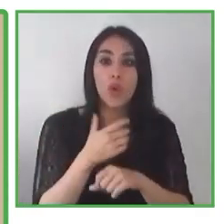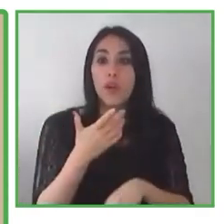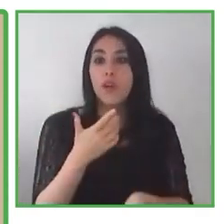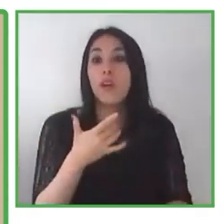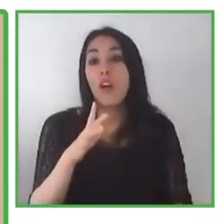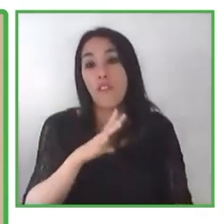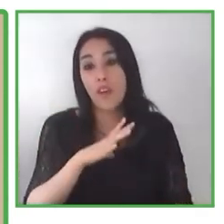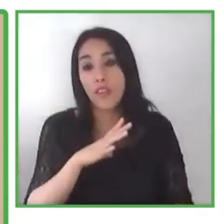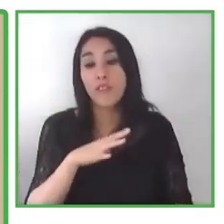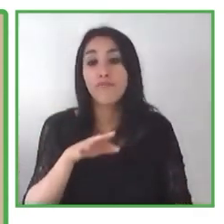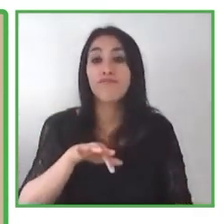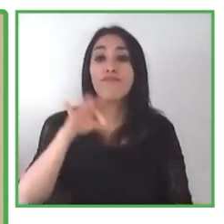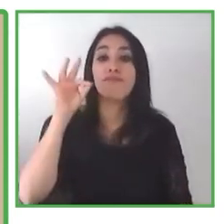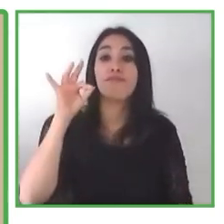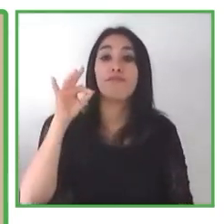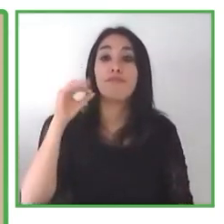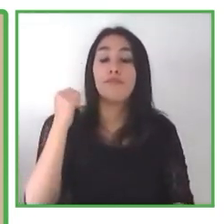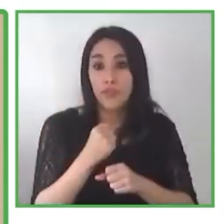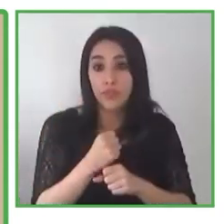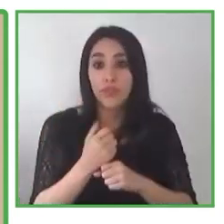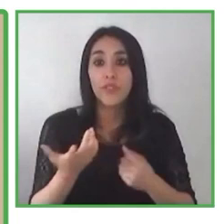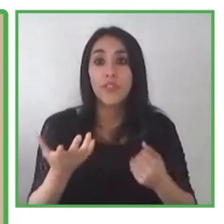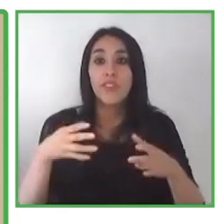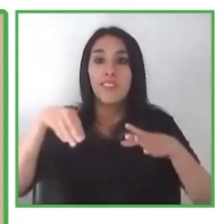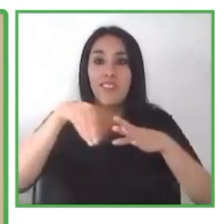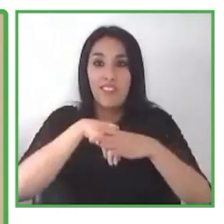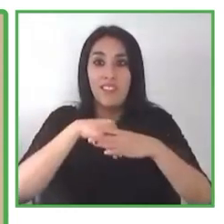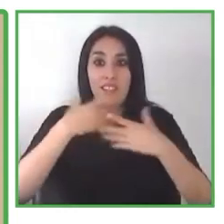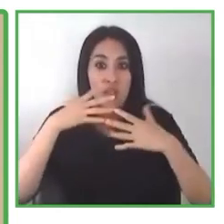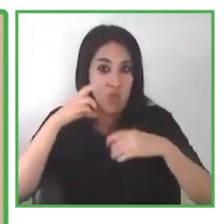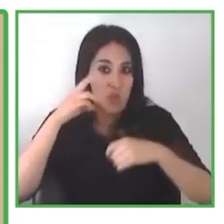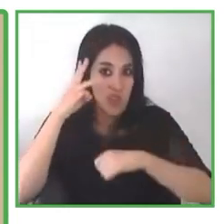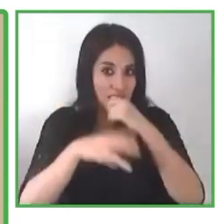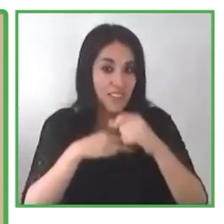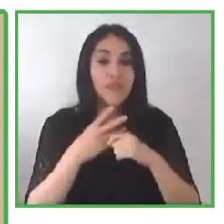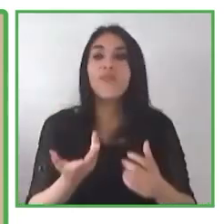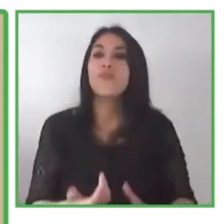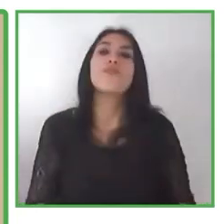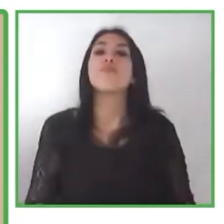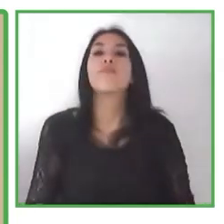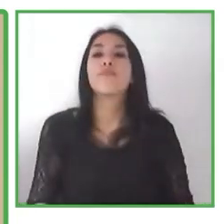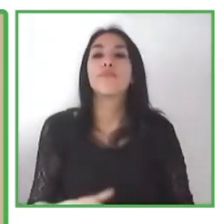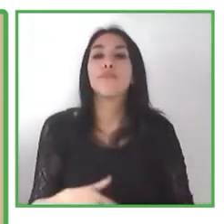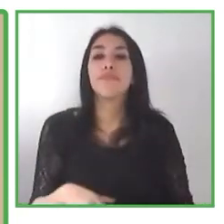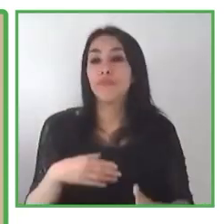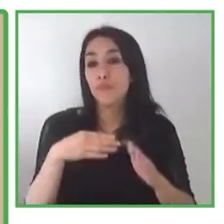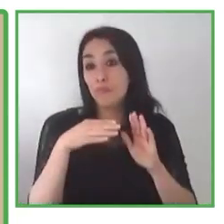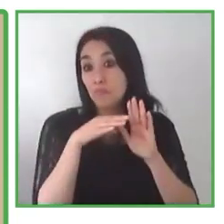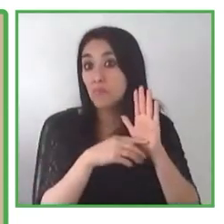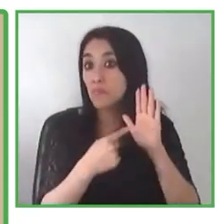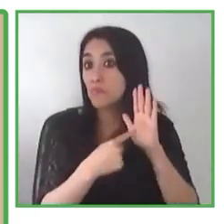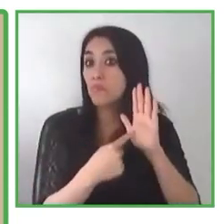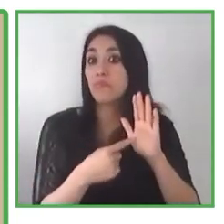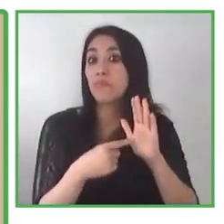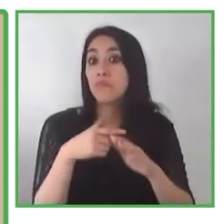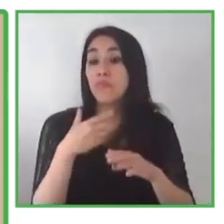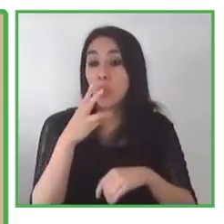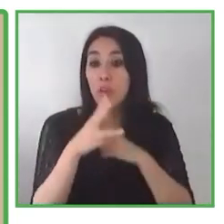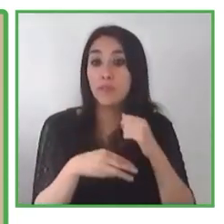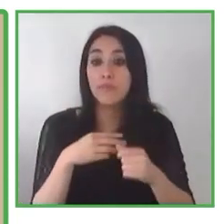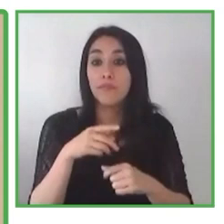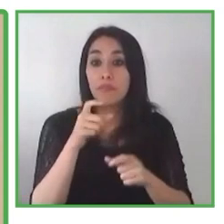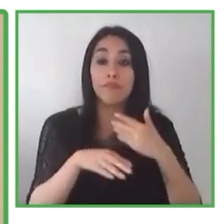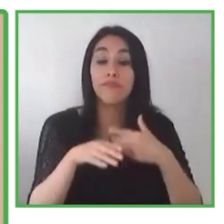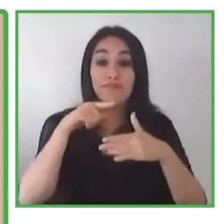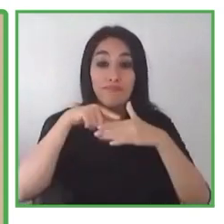having a lot to do with improving inclusivity to make this a reality for everyone. People